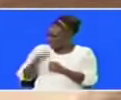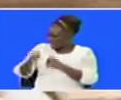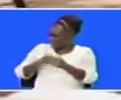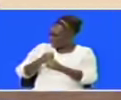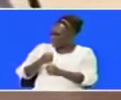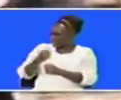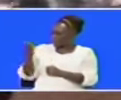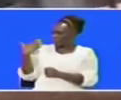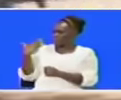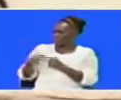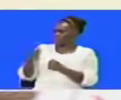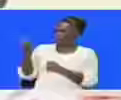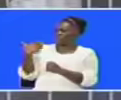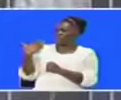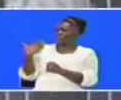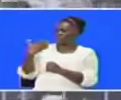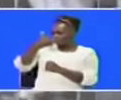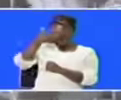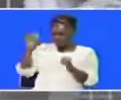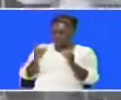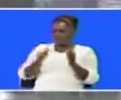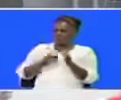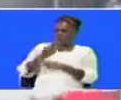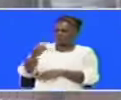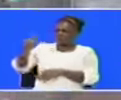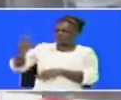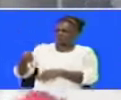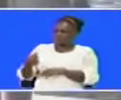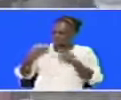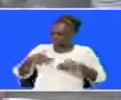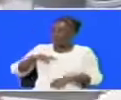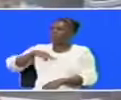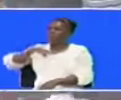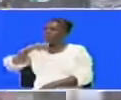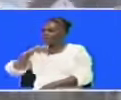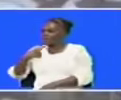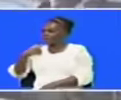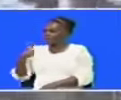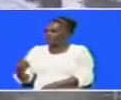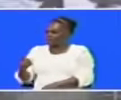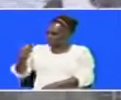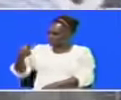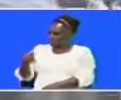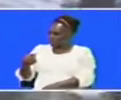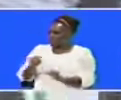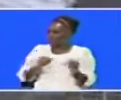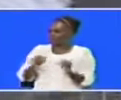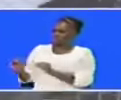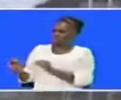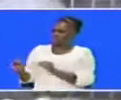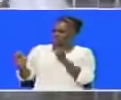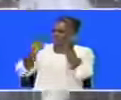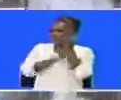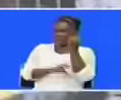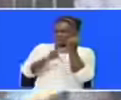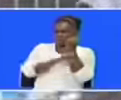ago? Lest we forget, over 1,000 people died, 100,000 more displaced. The